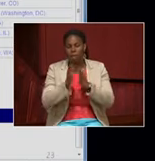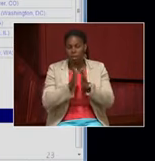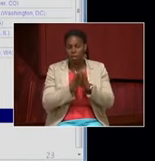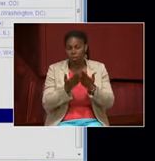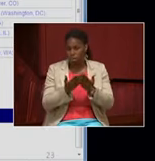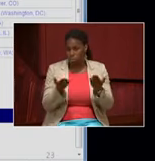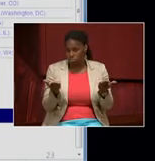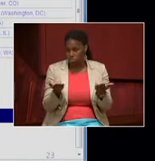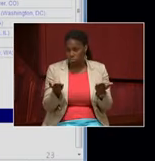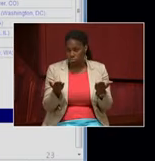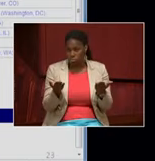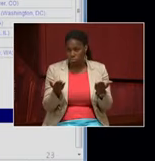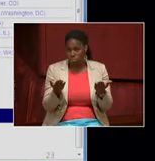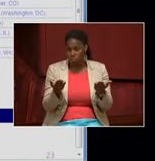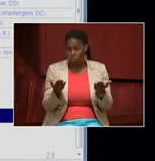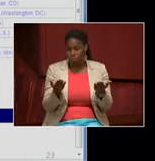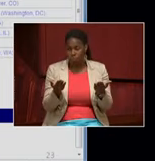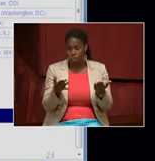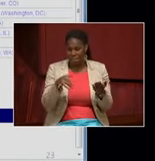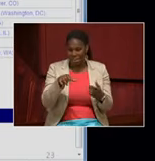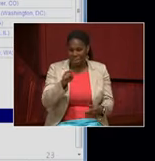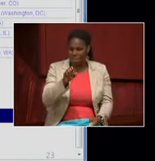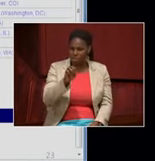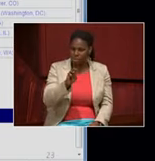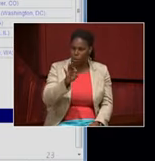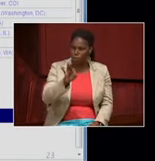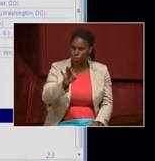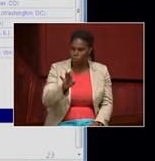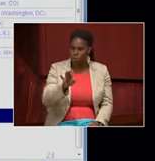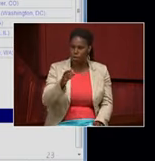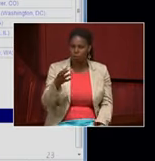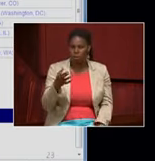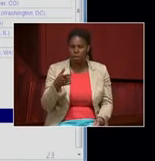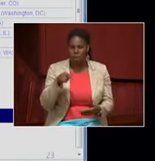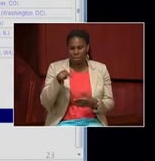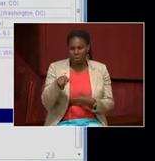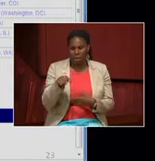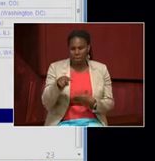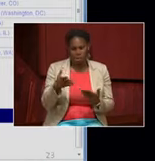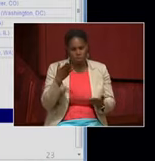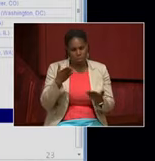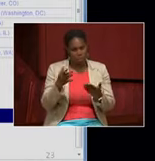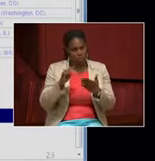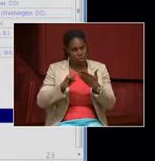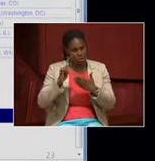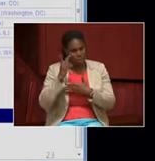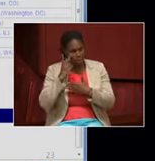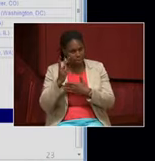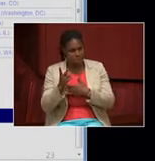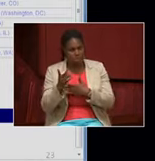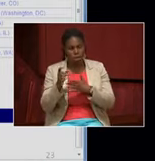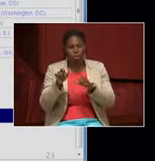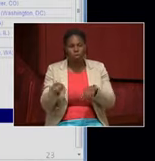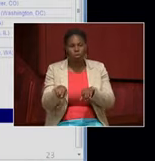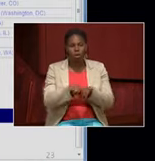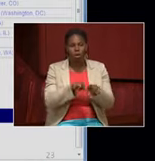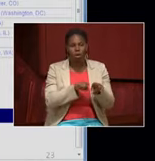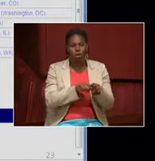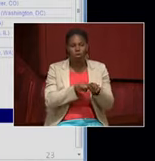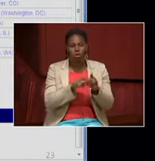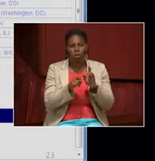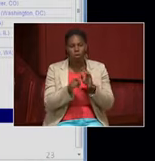is a microfilm roll in here that you may want to look at, you can also view